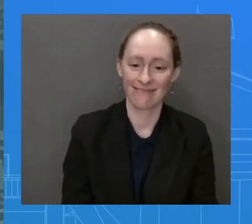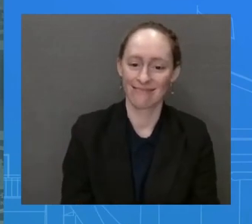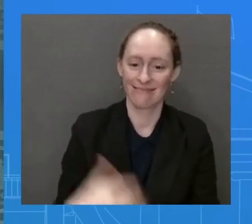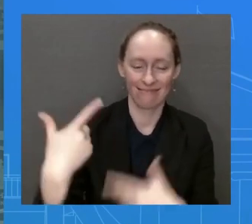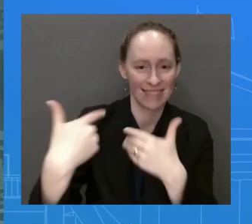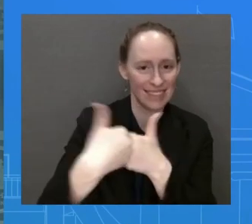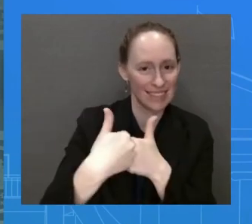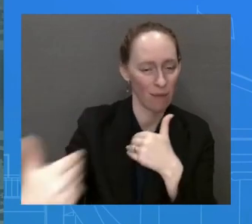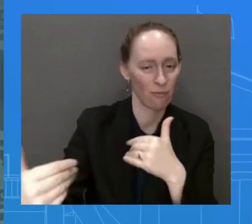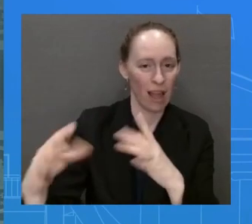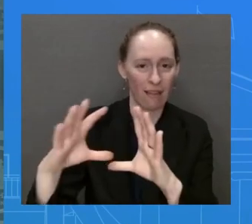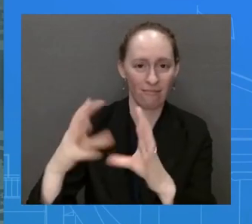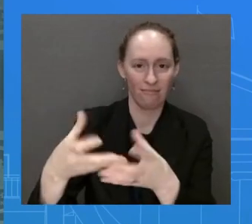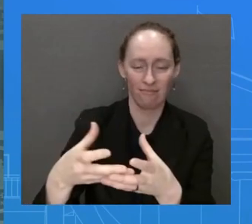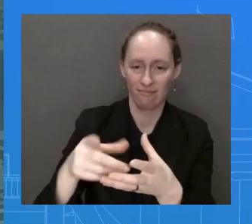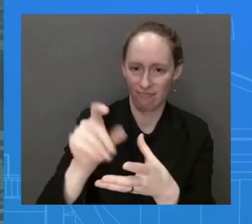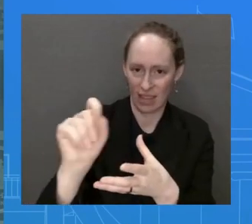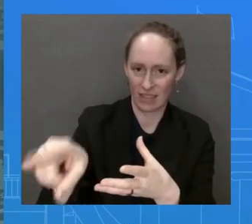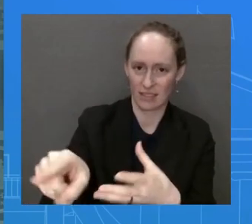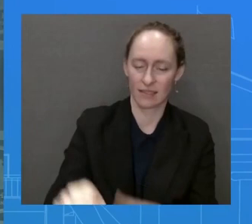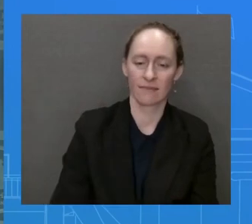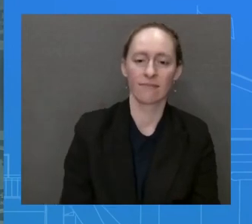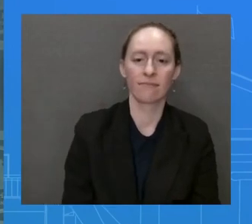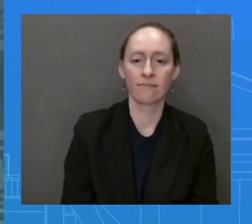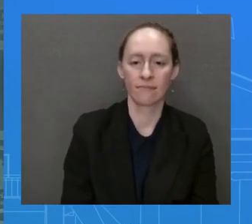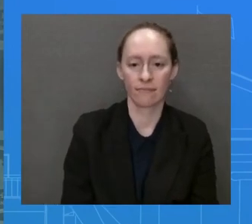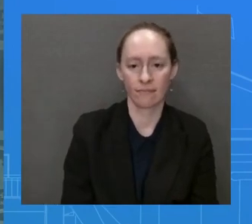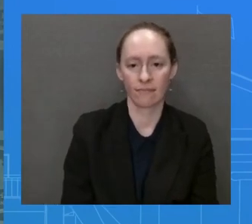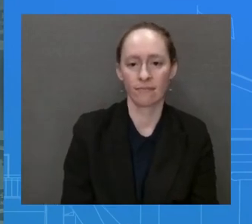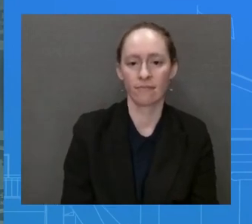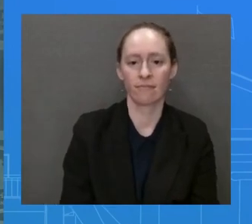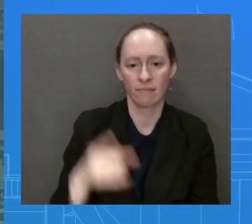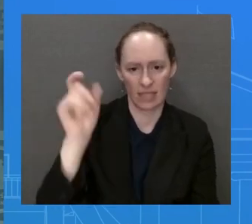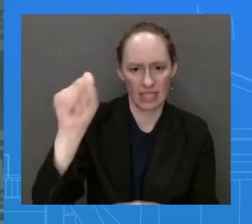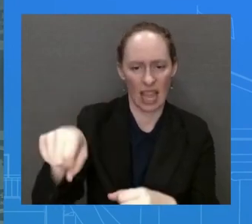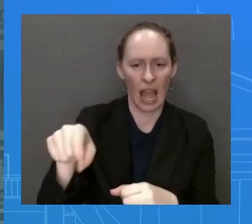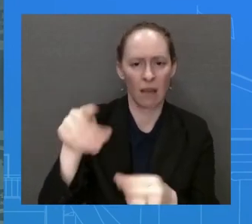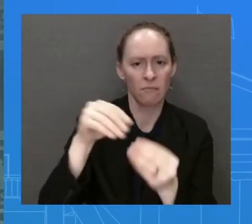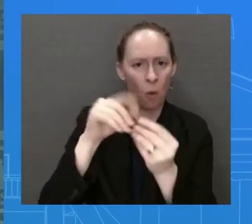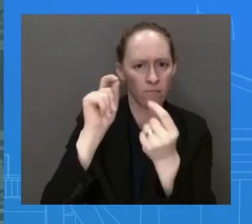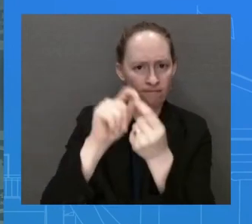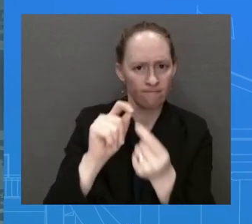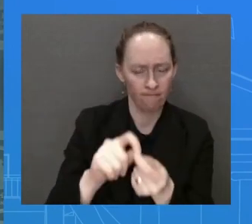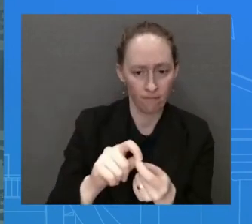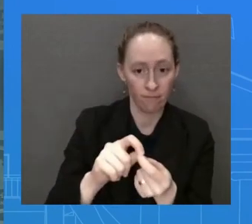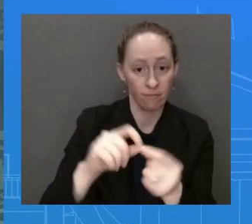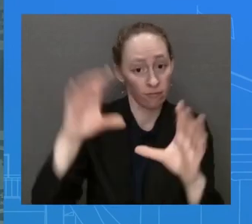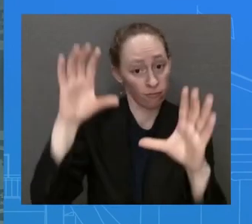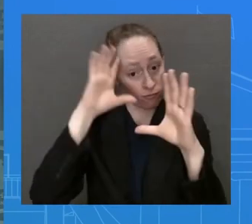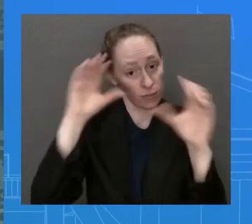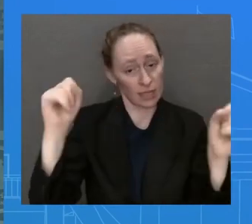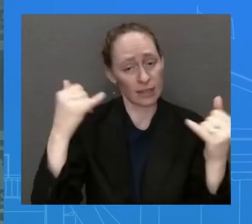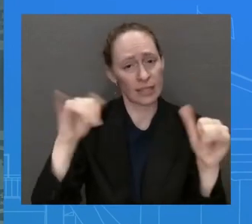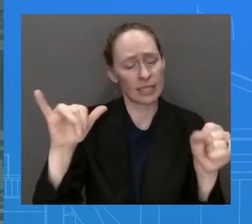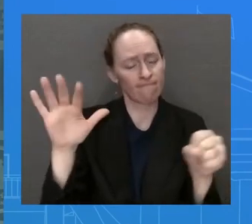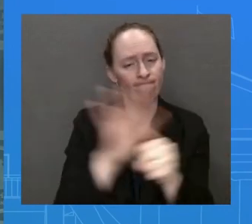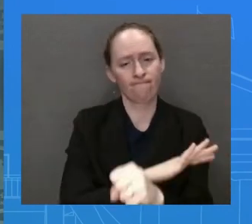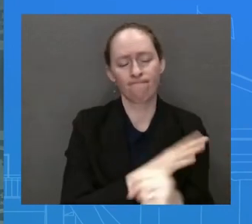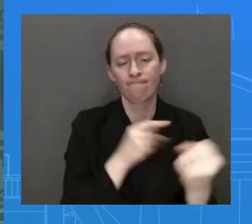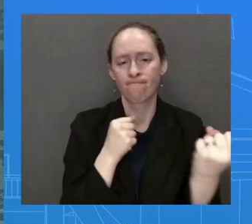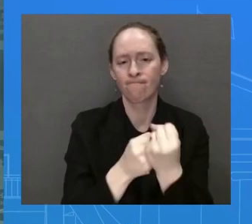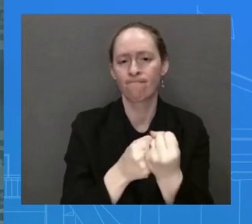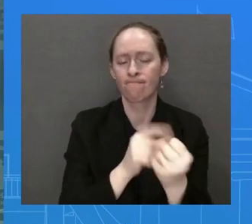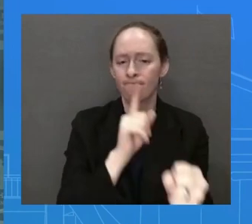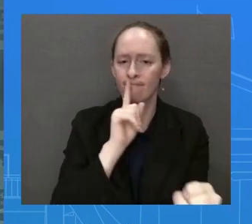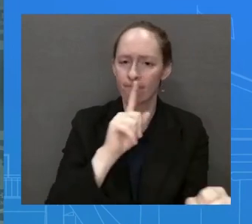them on their decision. The president continues to be committed on making sure that we address an issue that is affecting